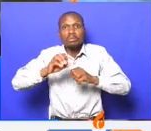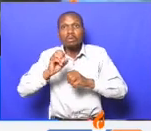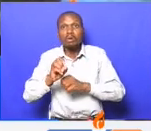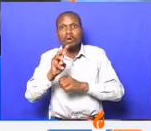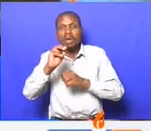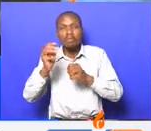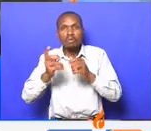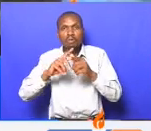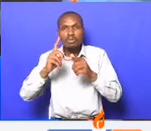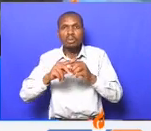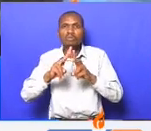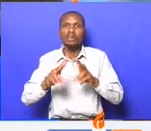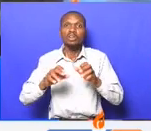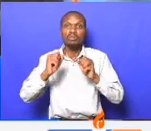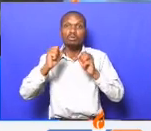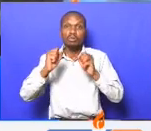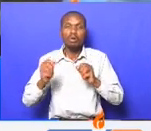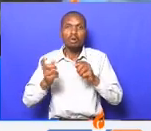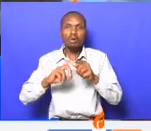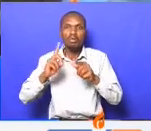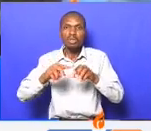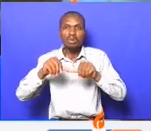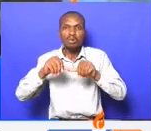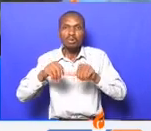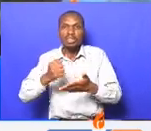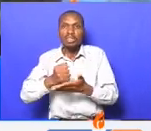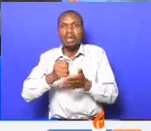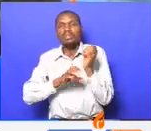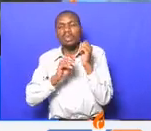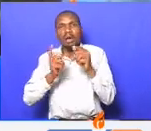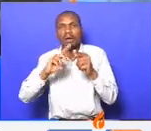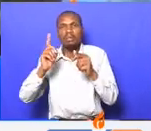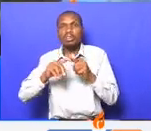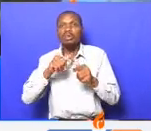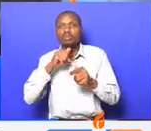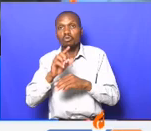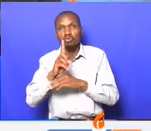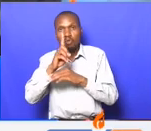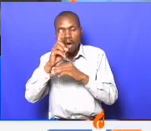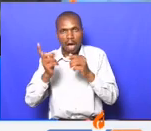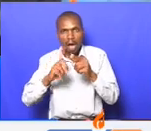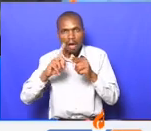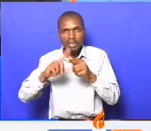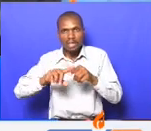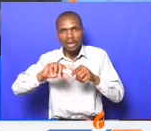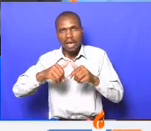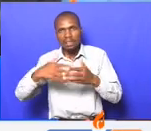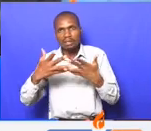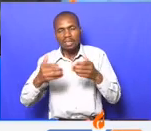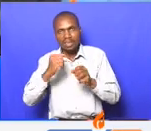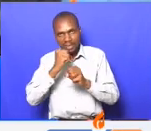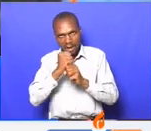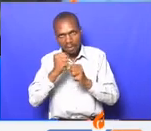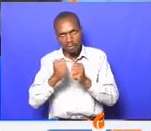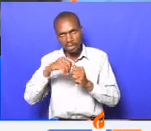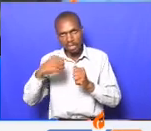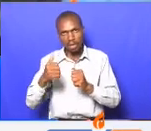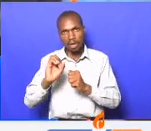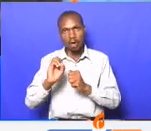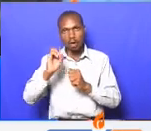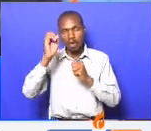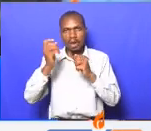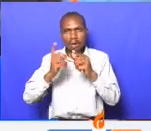is a very stable party and can eat all these parties. But we do not believe in eating other or swallowing other parties. So